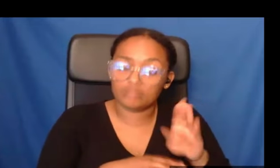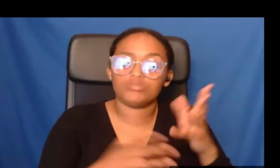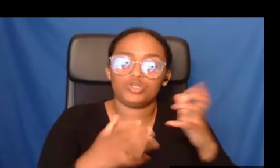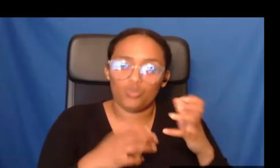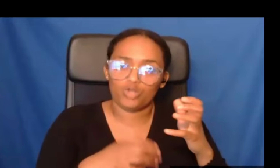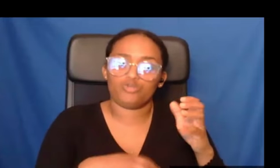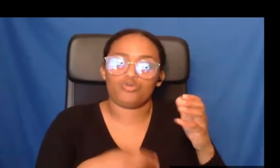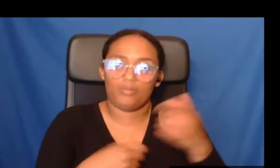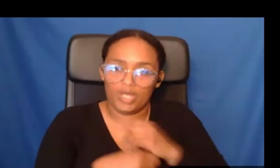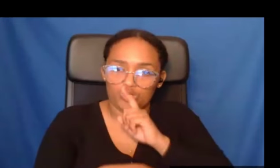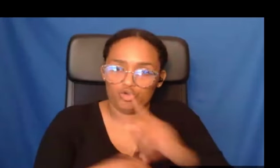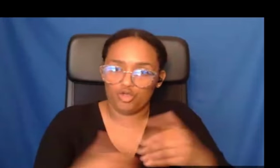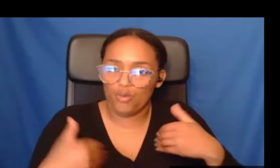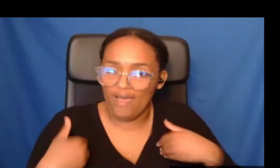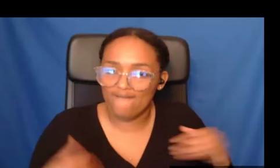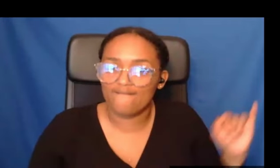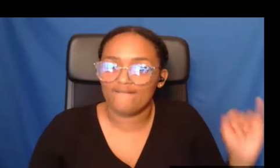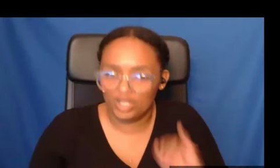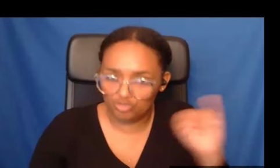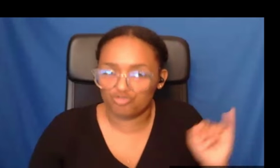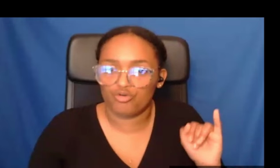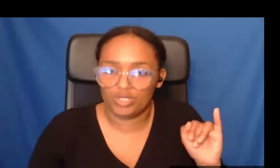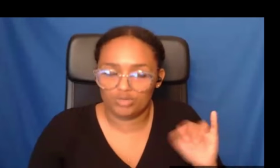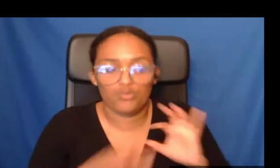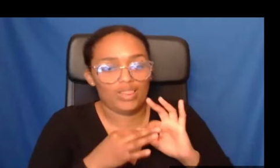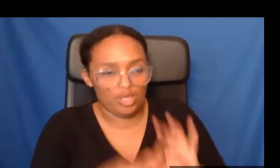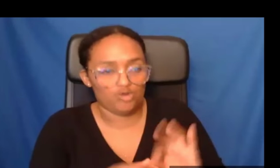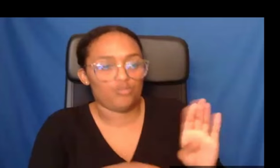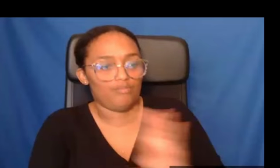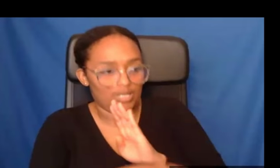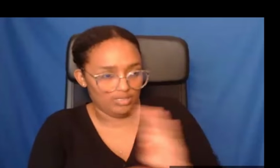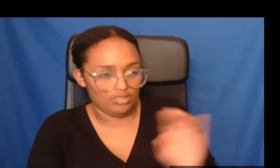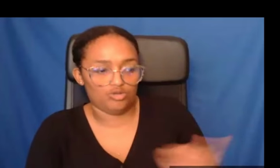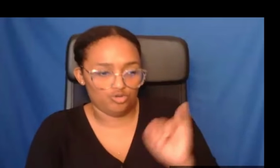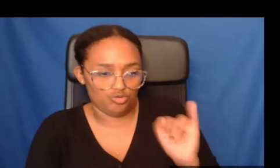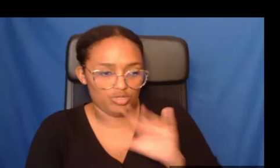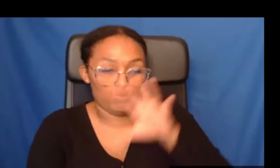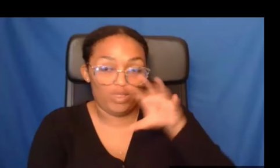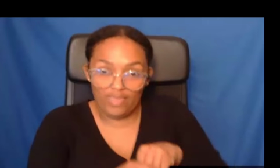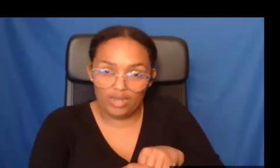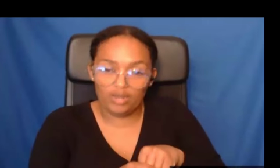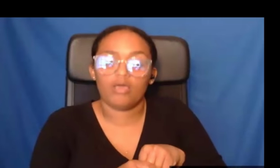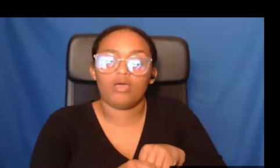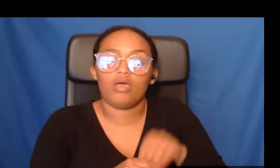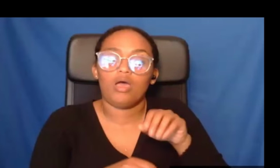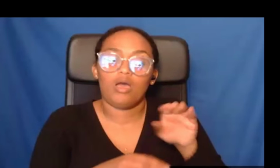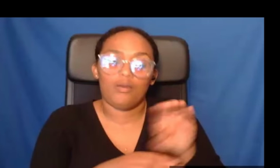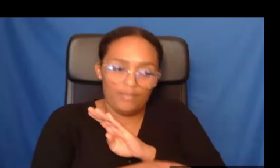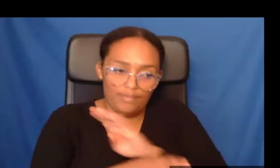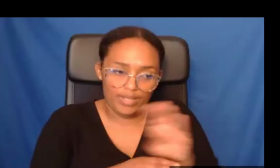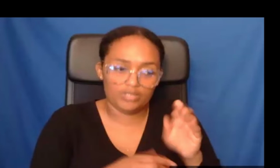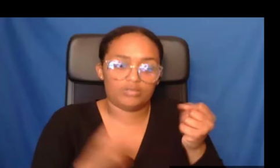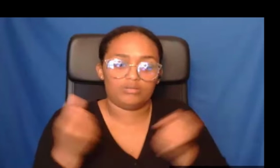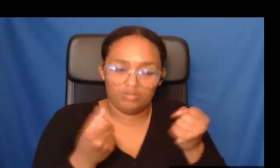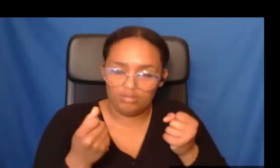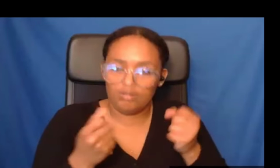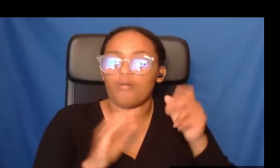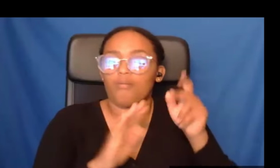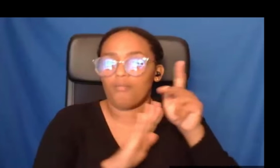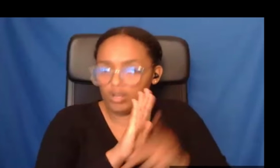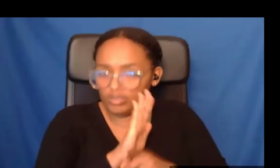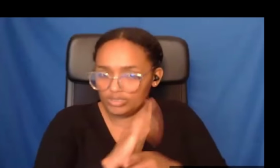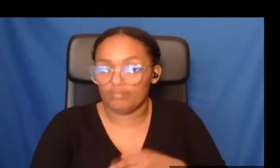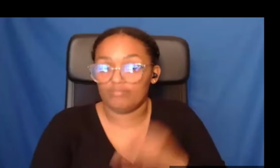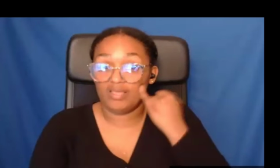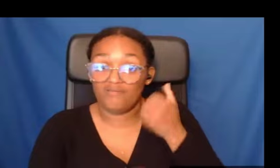insure it as a vehicle owned by the business under a commercial auto policy. If it is your personal